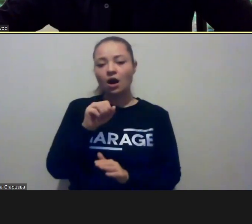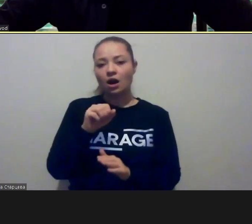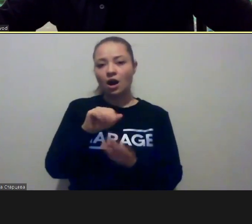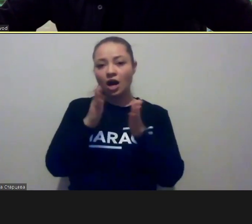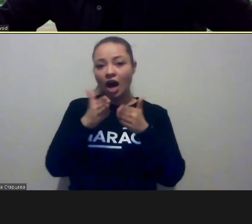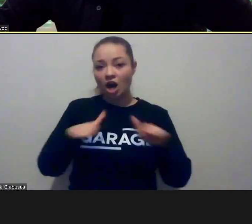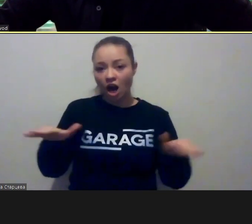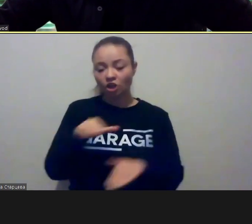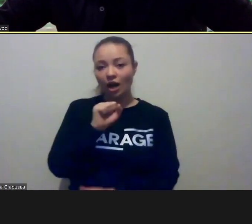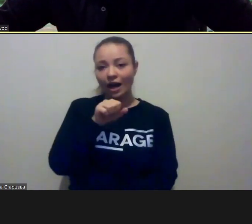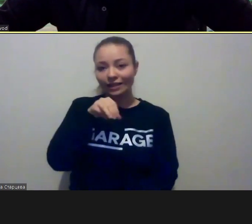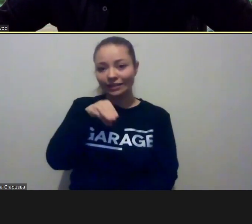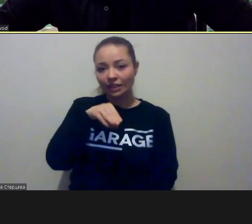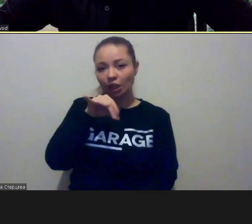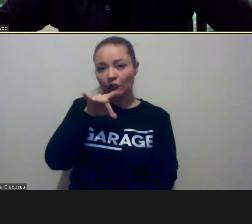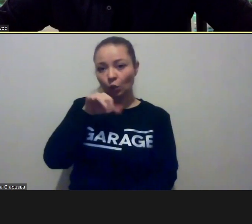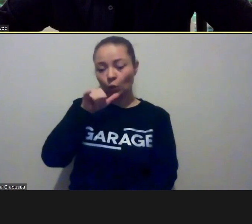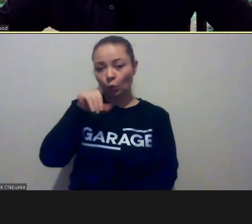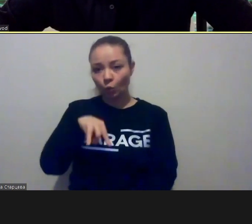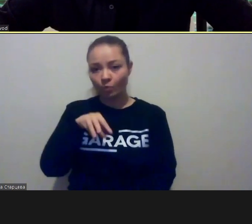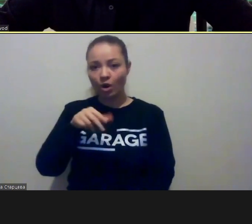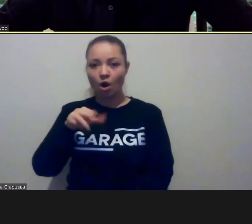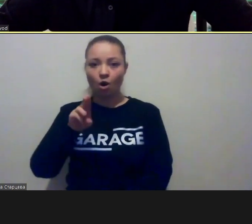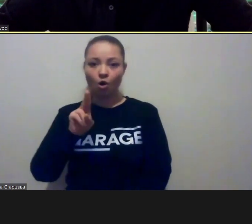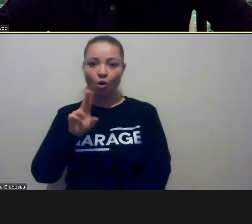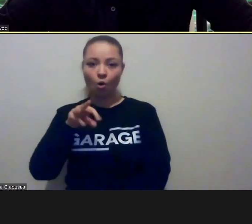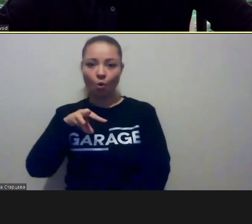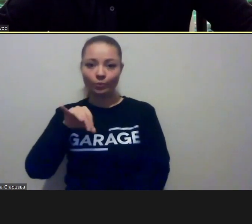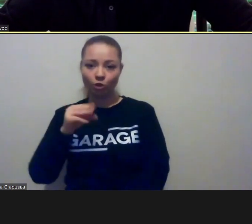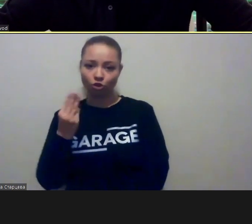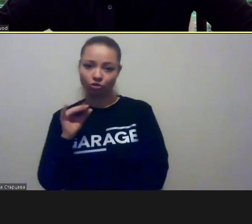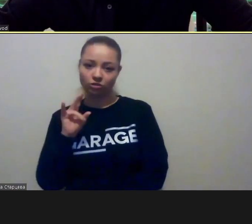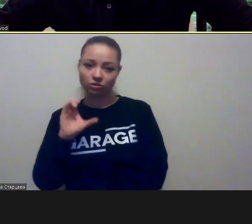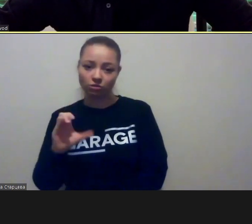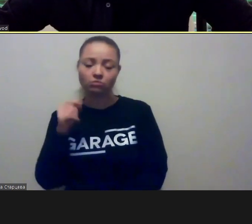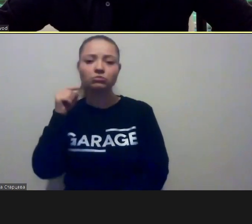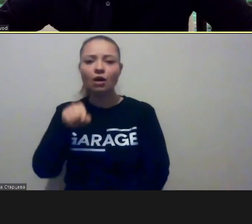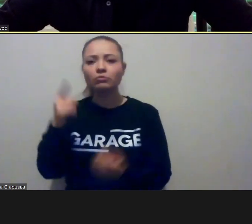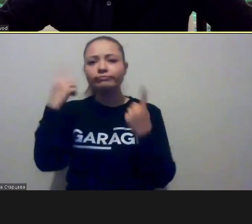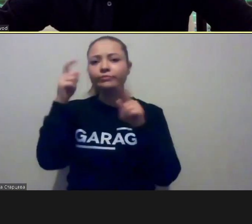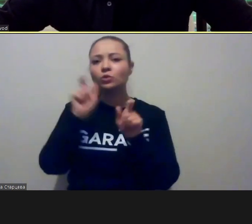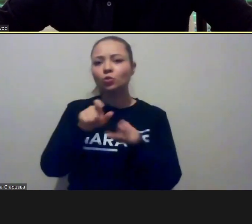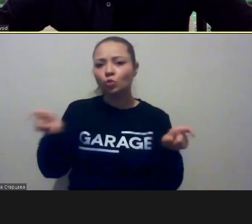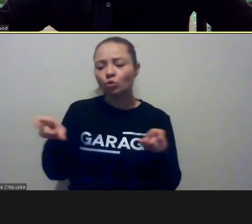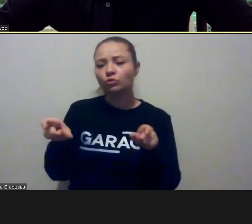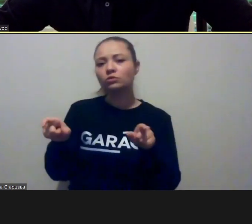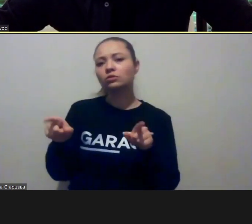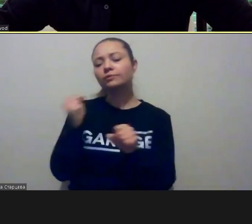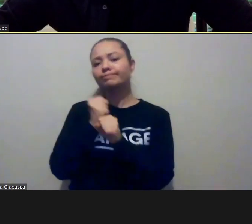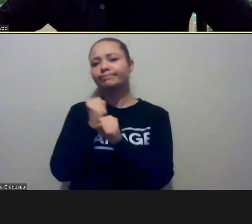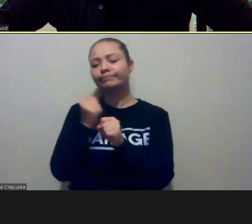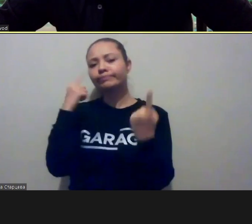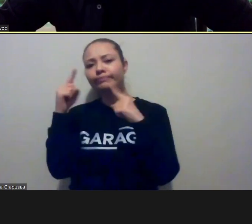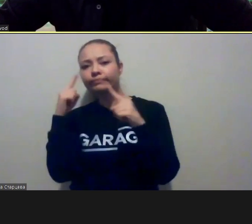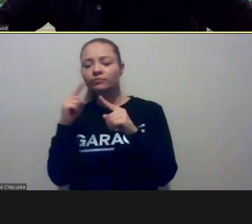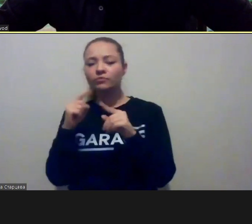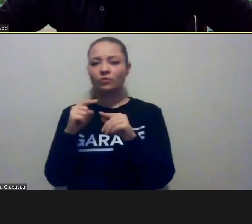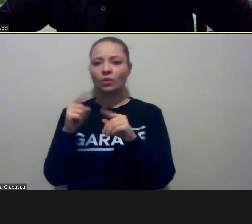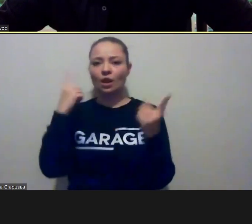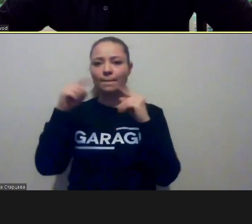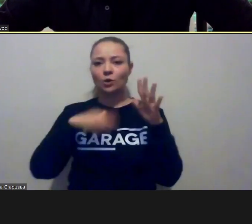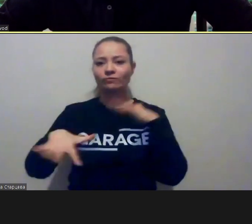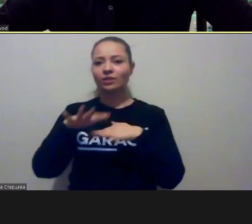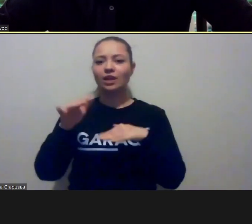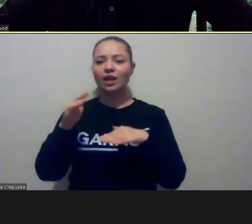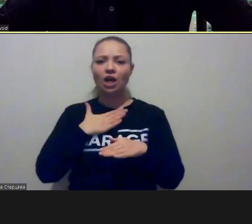Commissions. This is a special program of the museum that commissions artworks